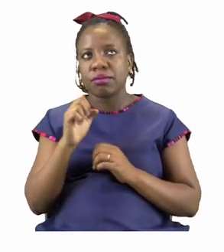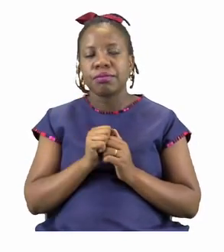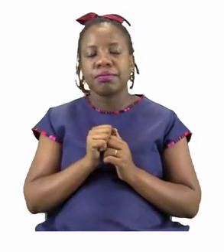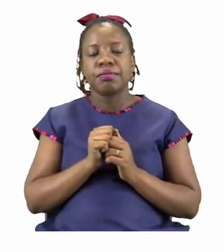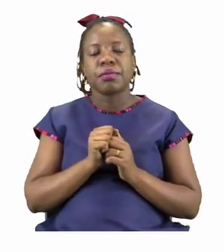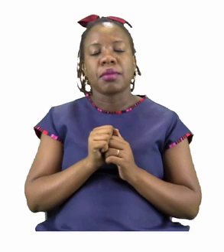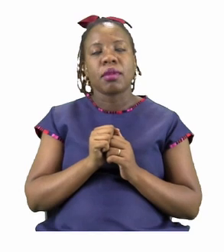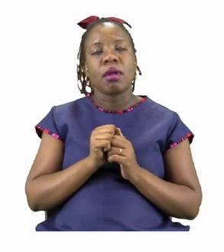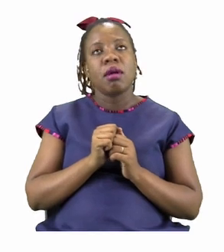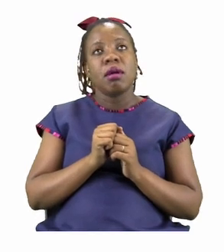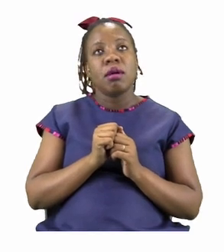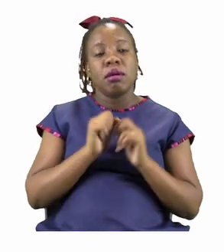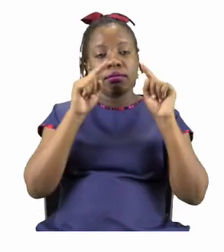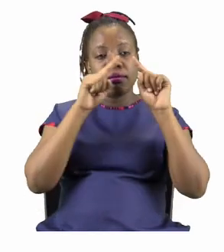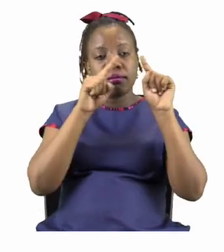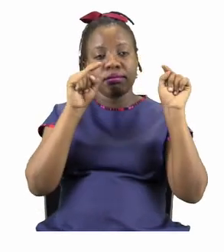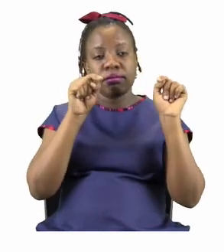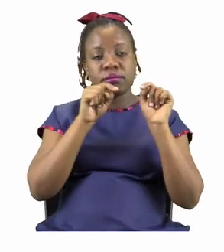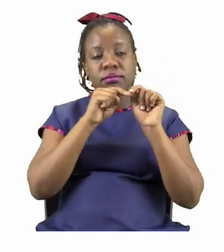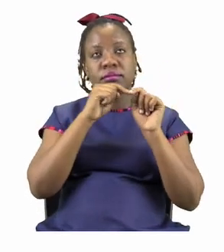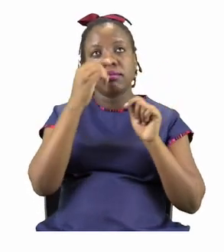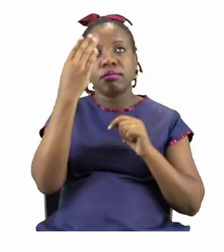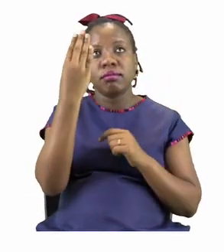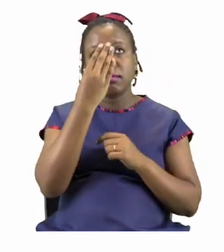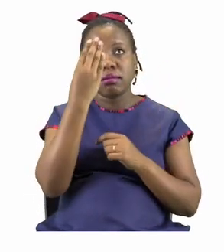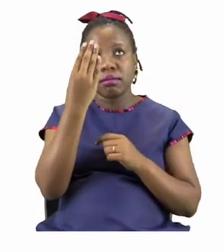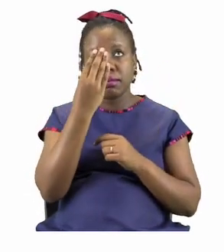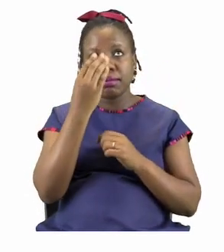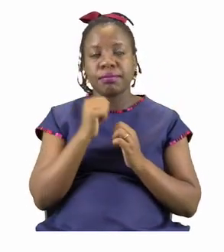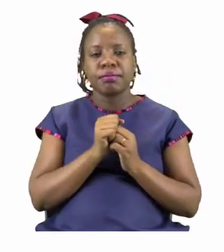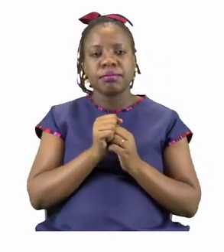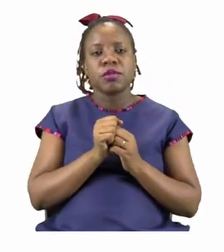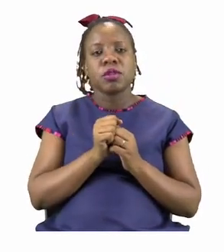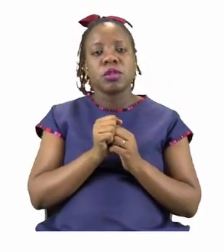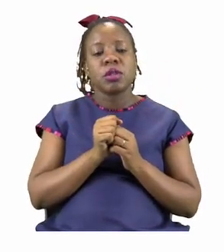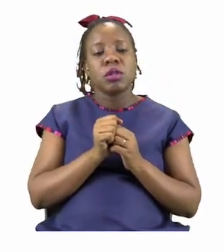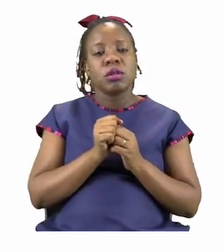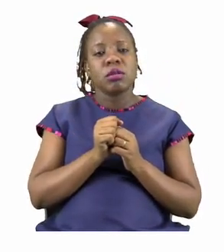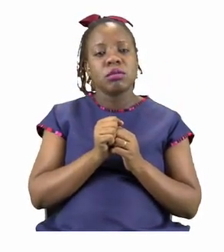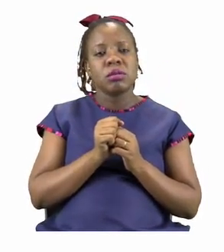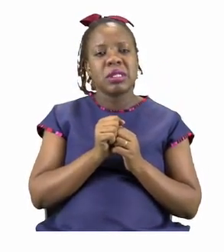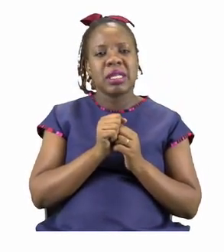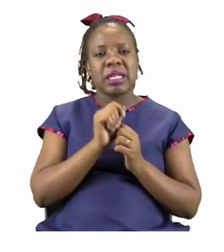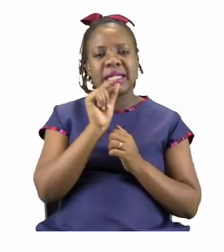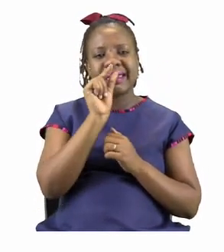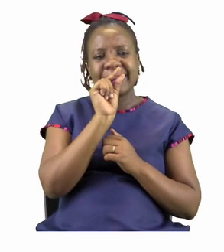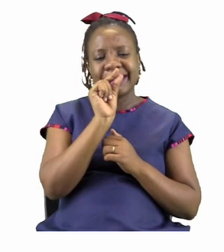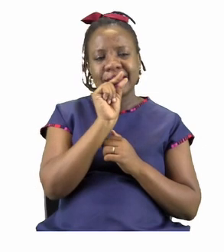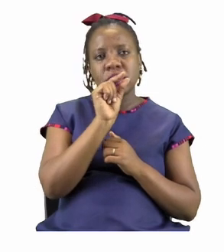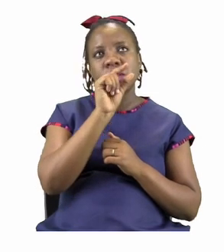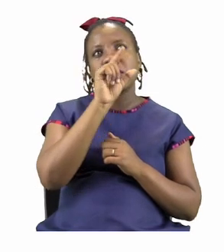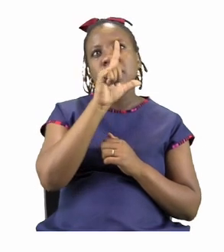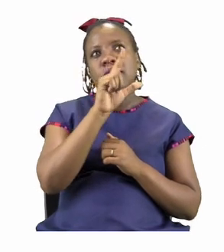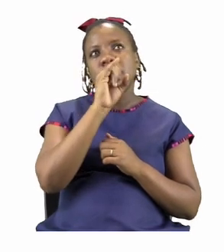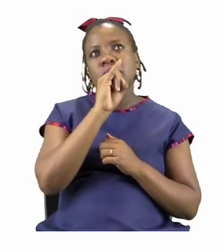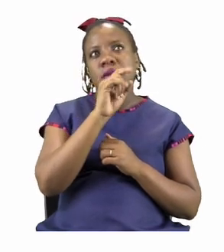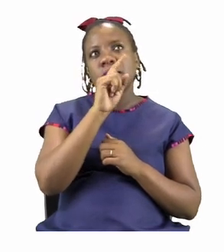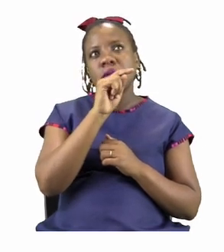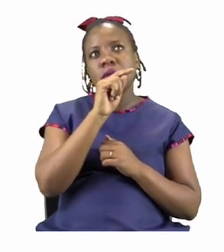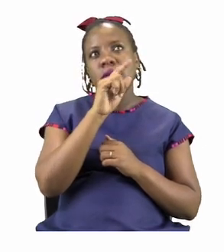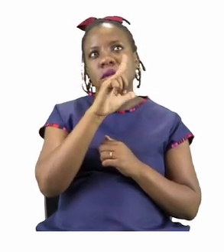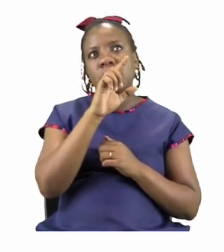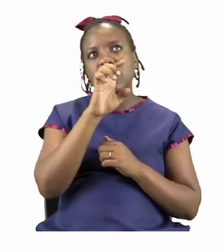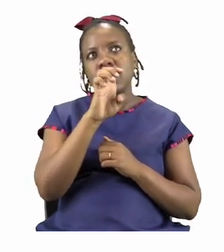it says when we use a little or a few, and then it shows us how to use